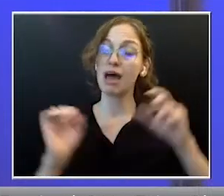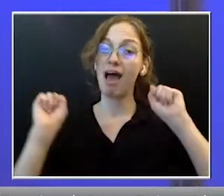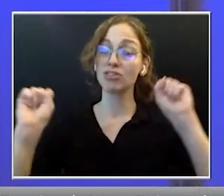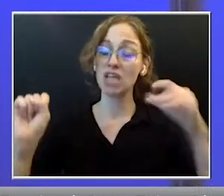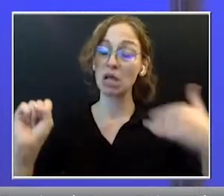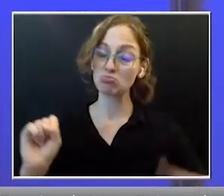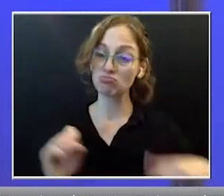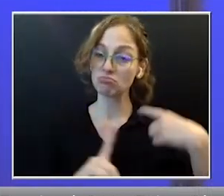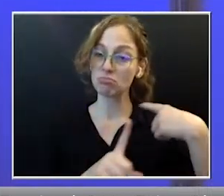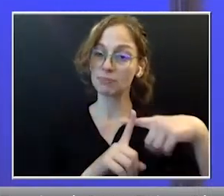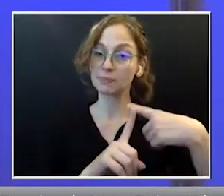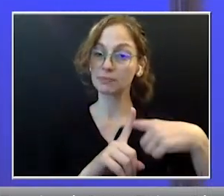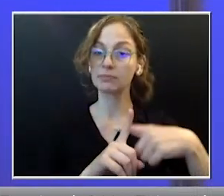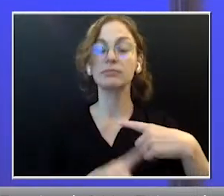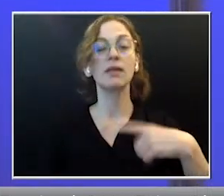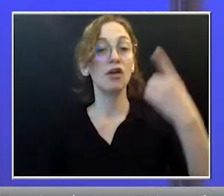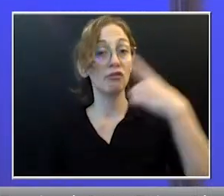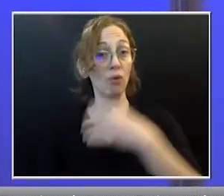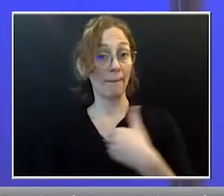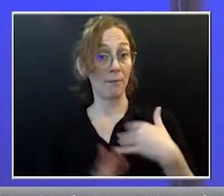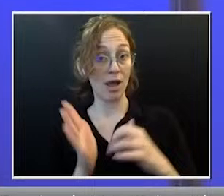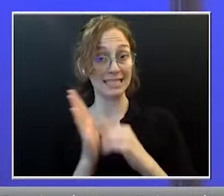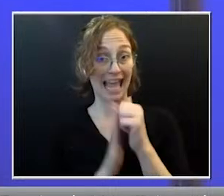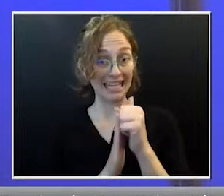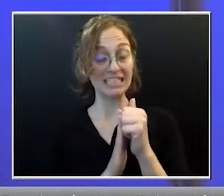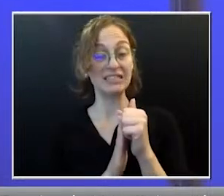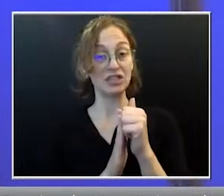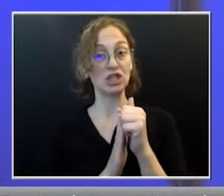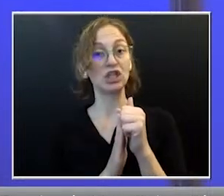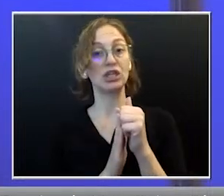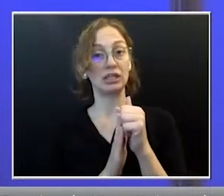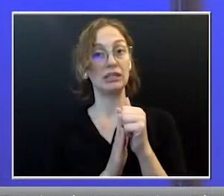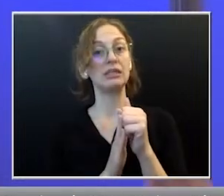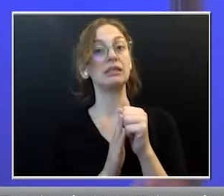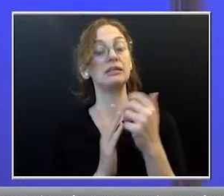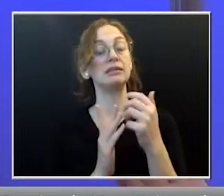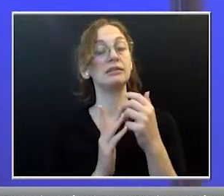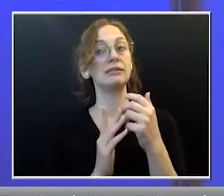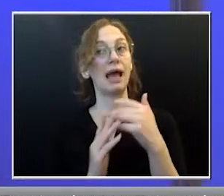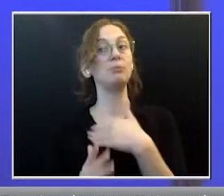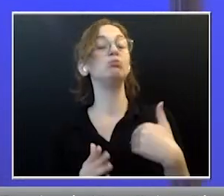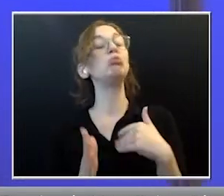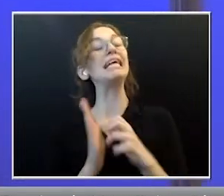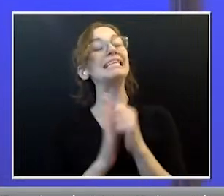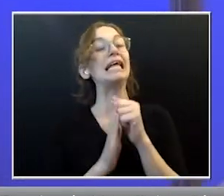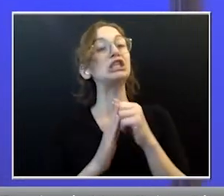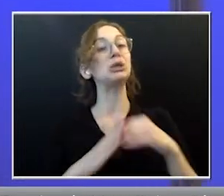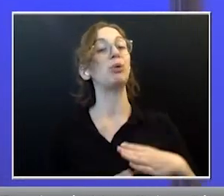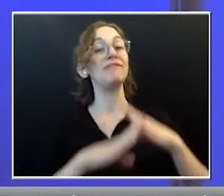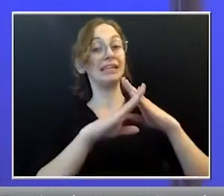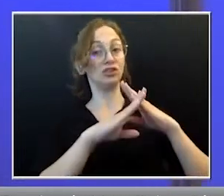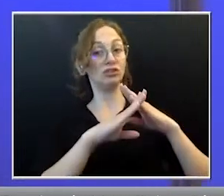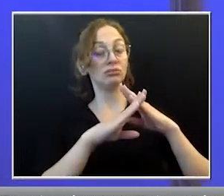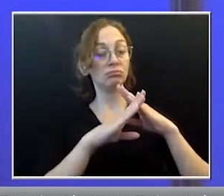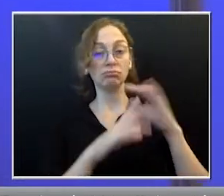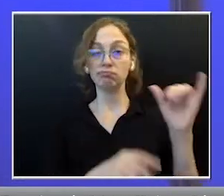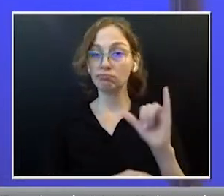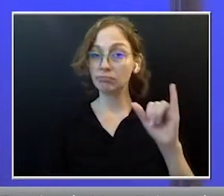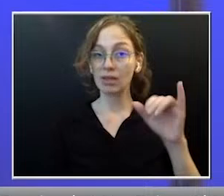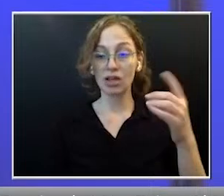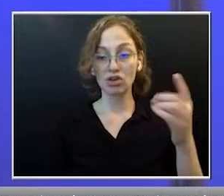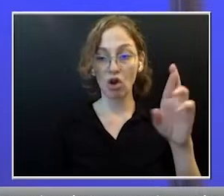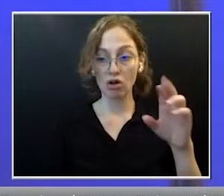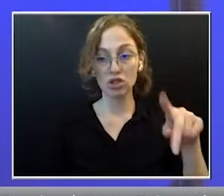breast cancer, particularly for breast cancer prevention, just like Dr. Porter said, we're learning that it has